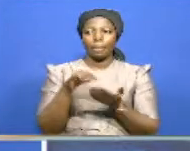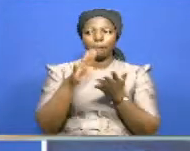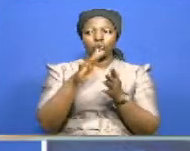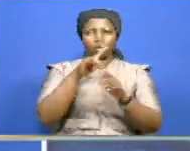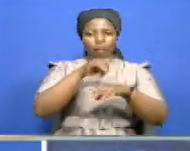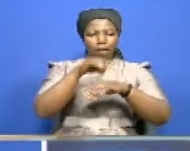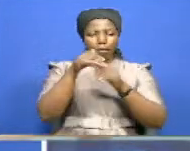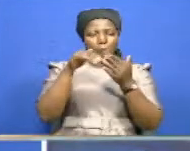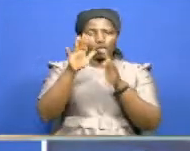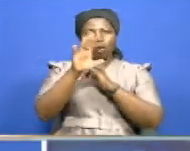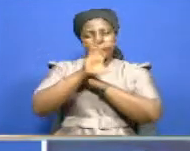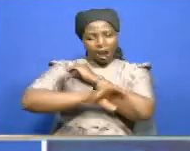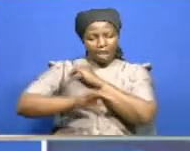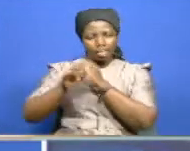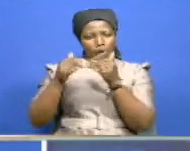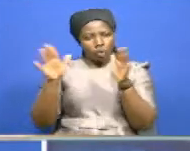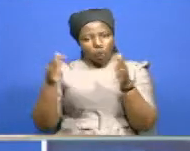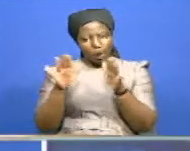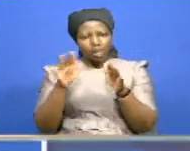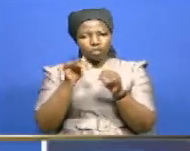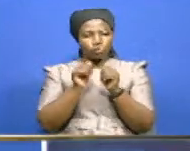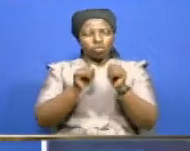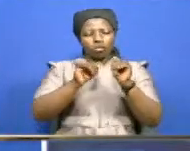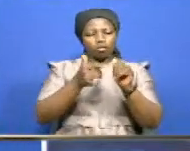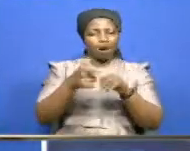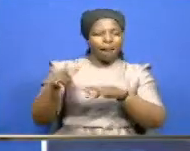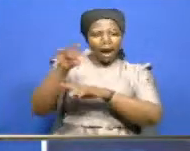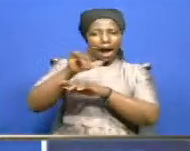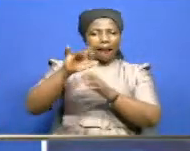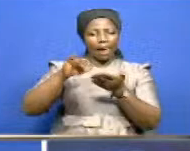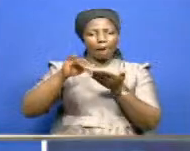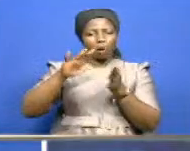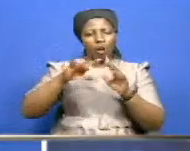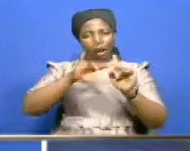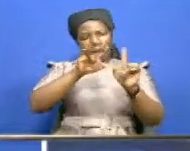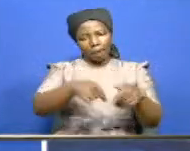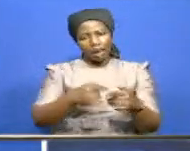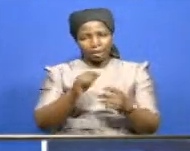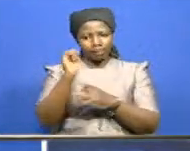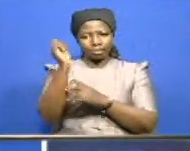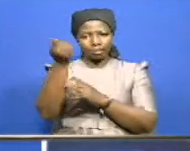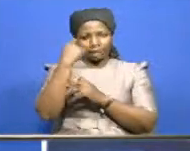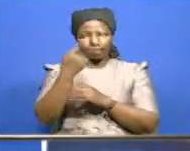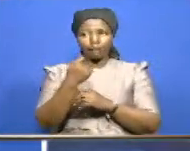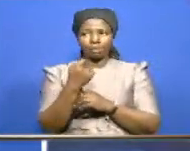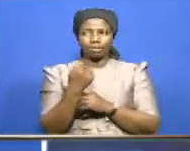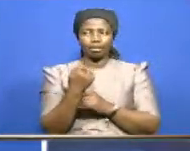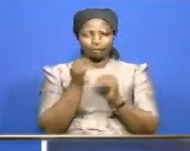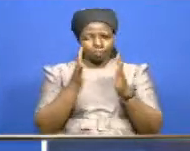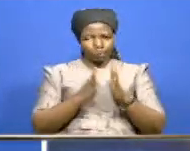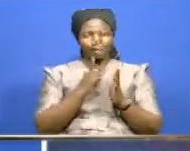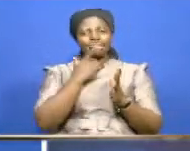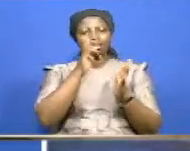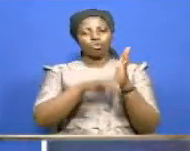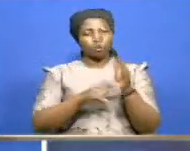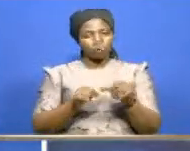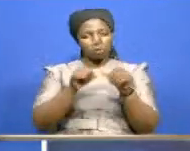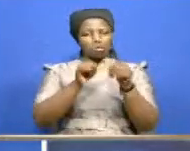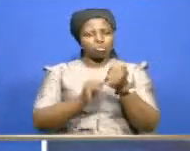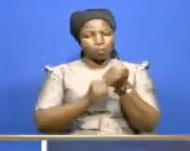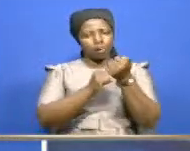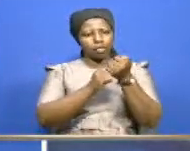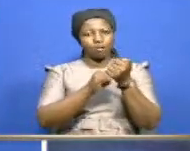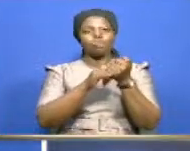countries open up, which will increase the demand. Kenya's business resilience, Abbas says, will continue to support the recovery of the